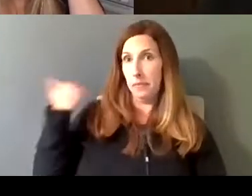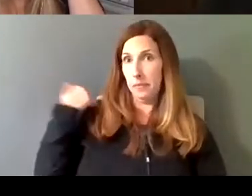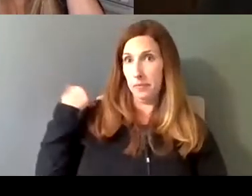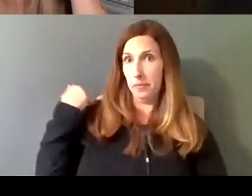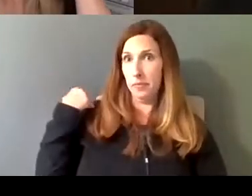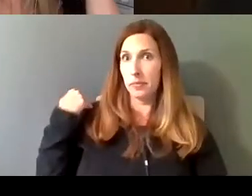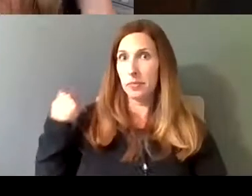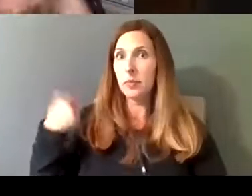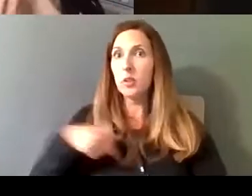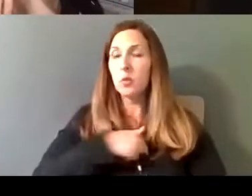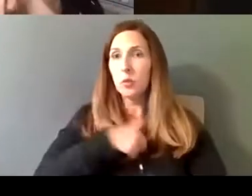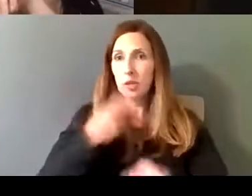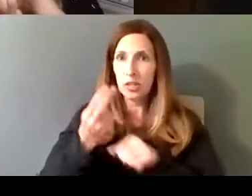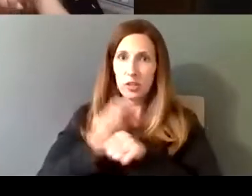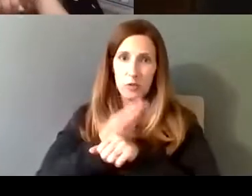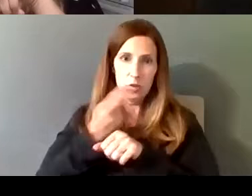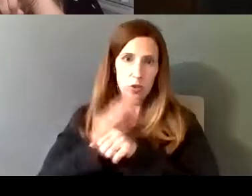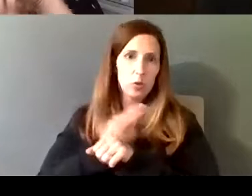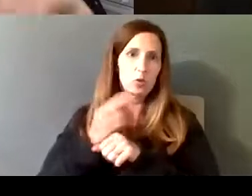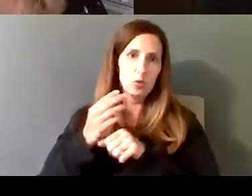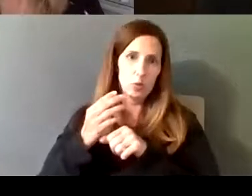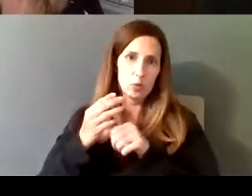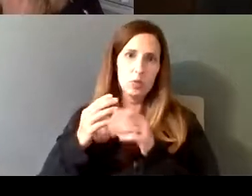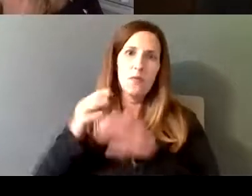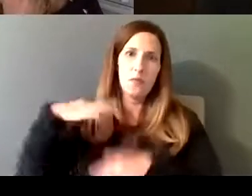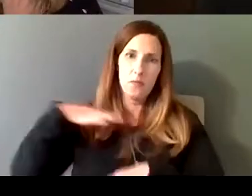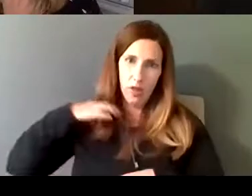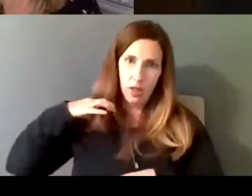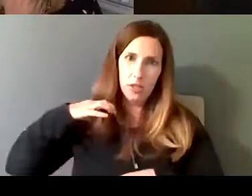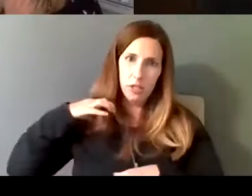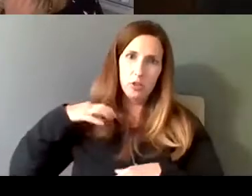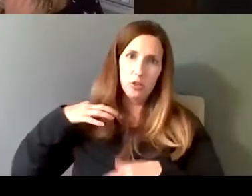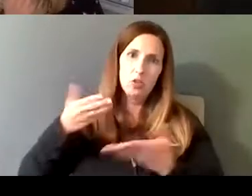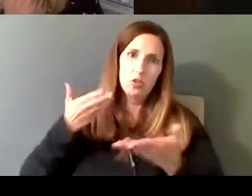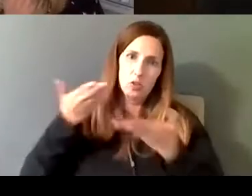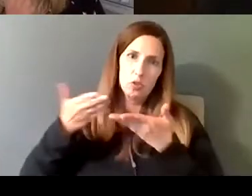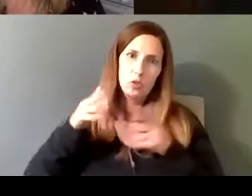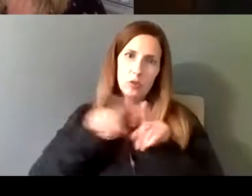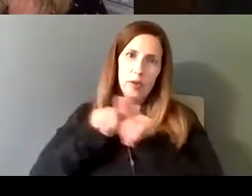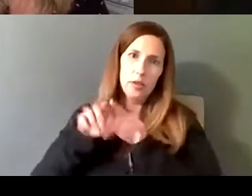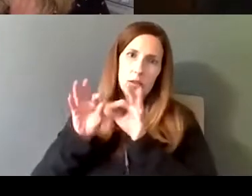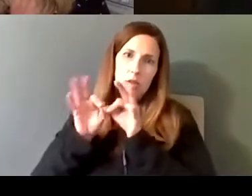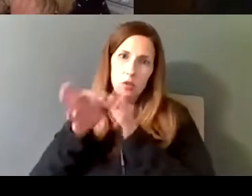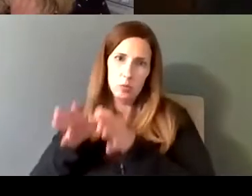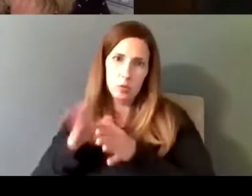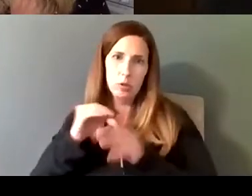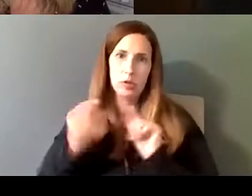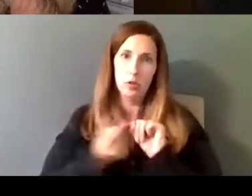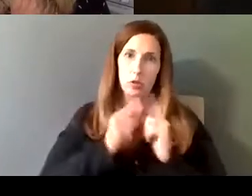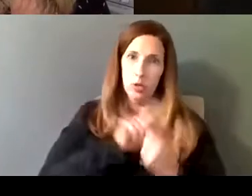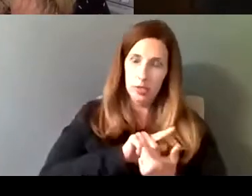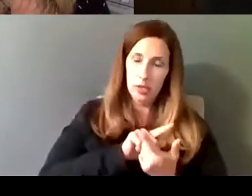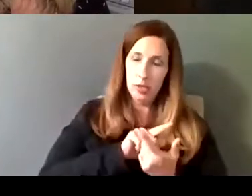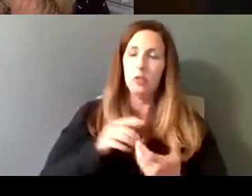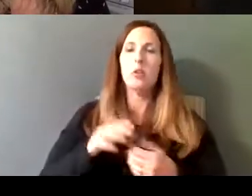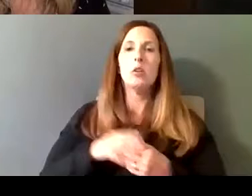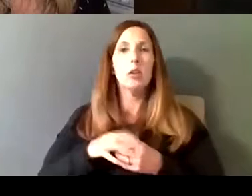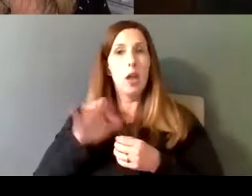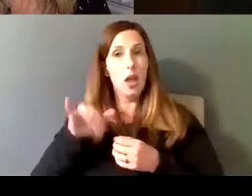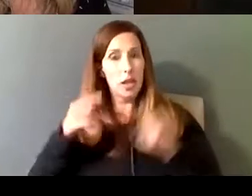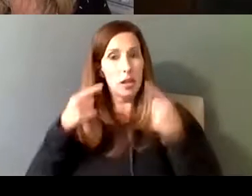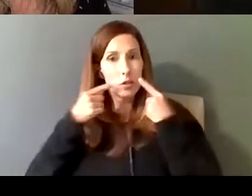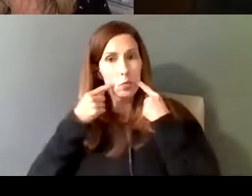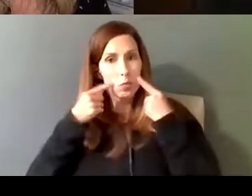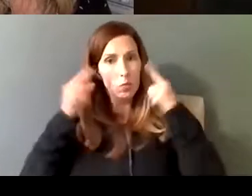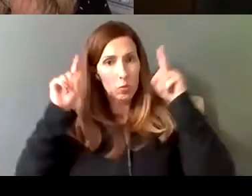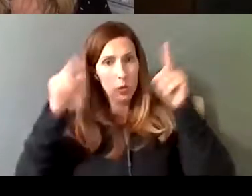helper volunteers to serve as interpreters and translators for us. And this has been something that has worked